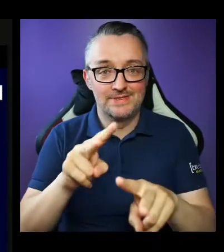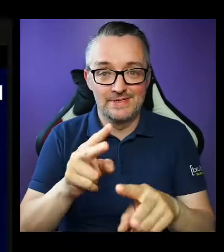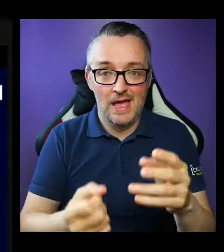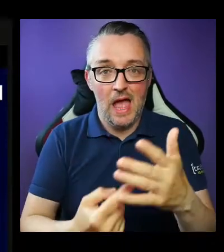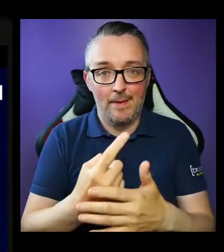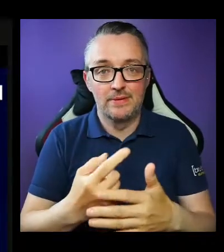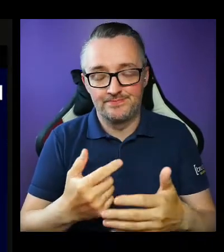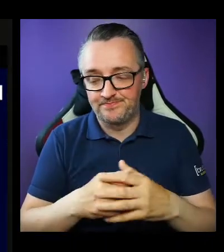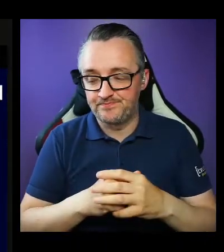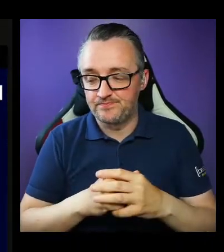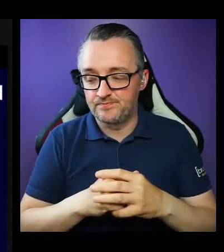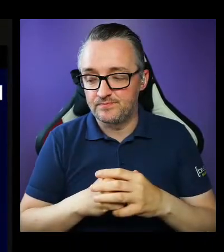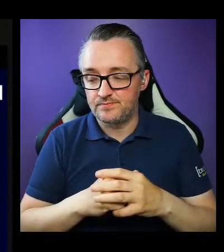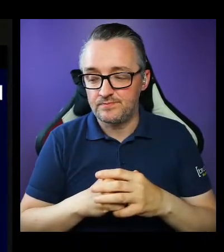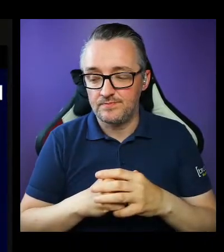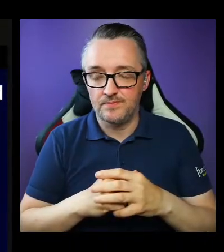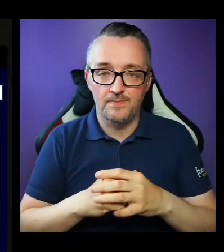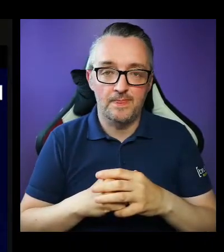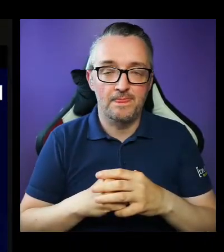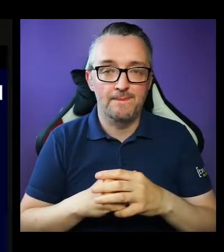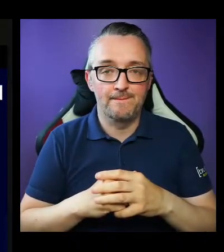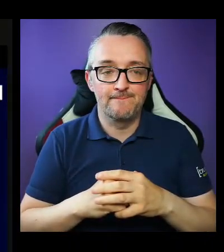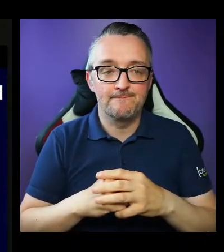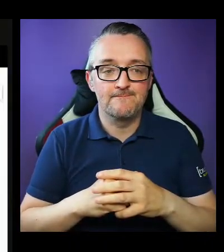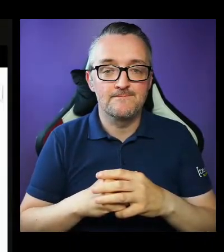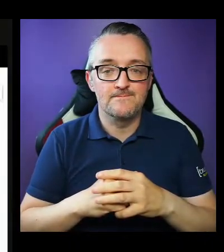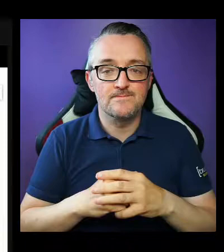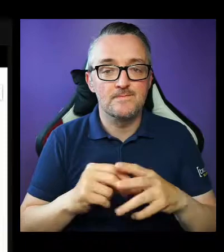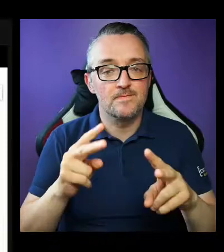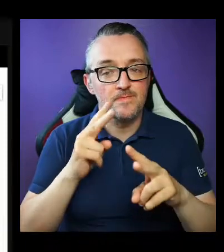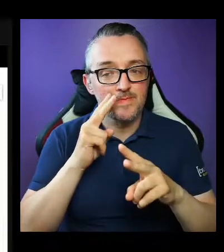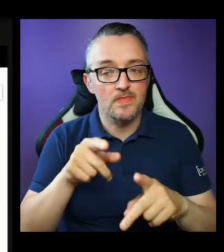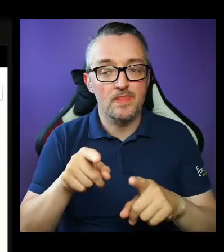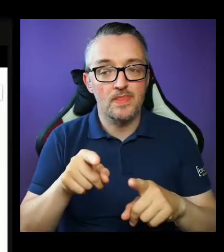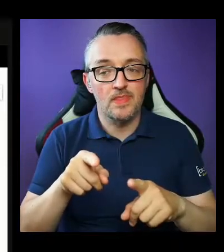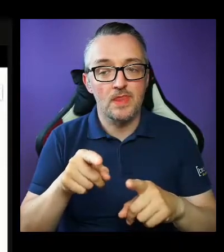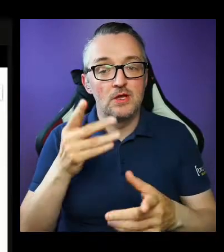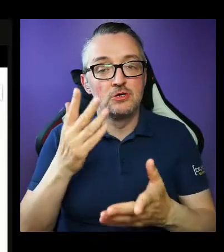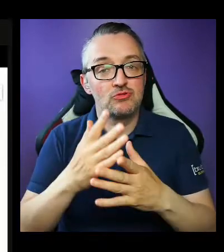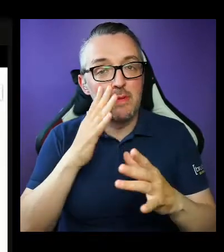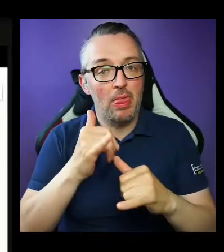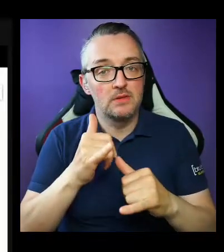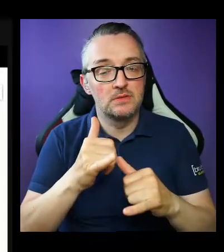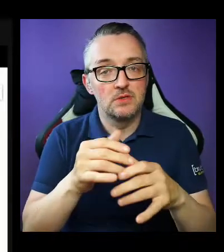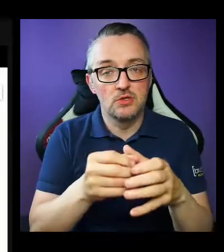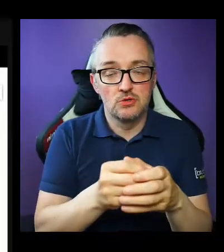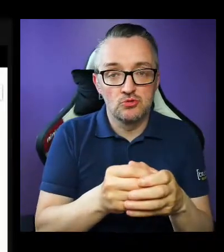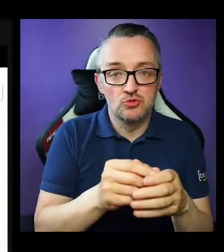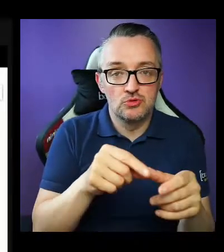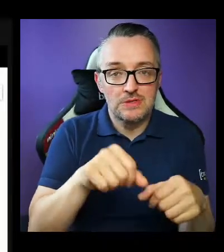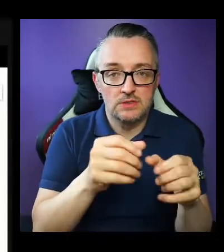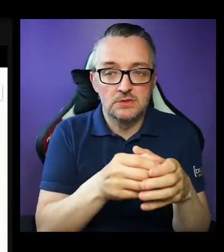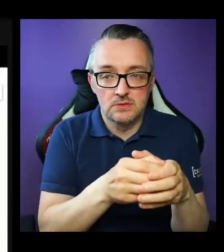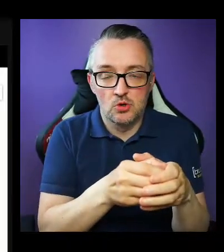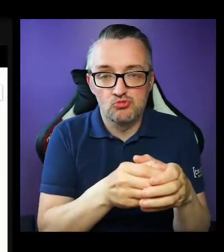happening. But looking at the Trustpilot growth